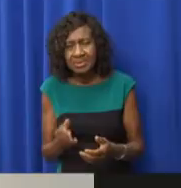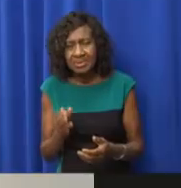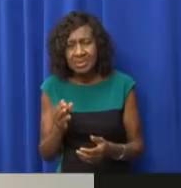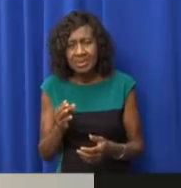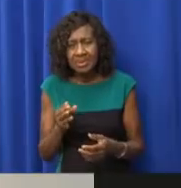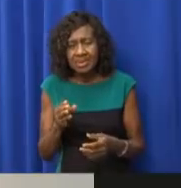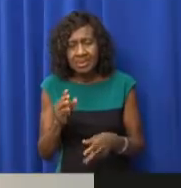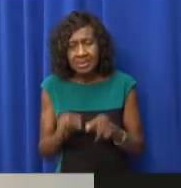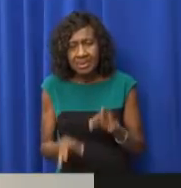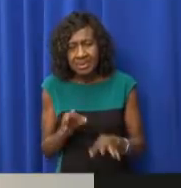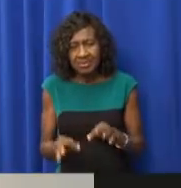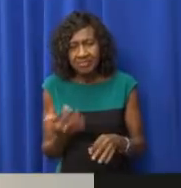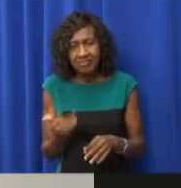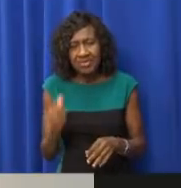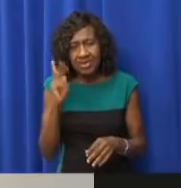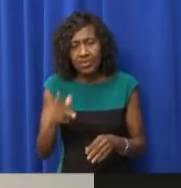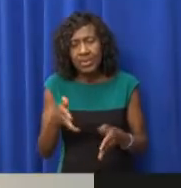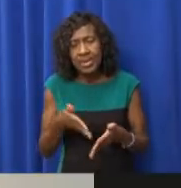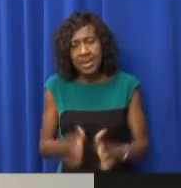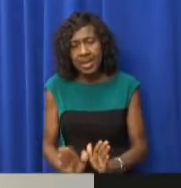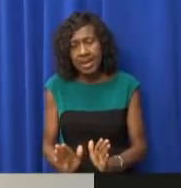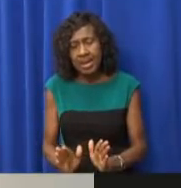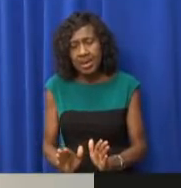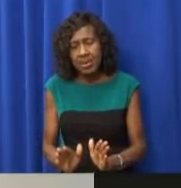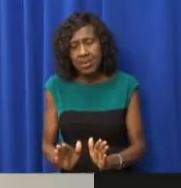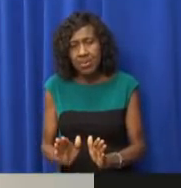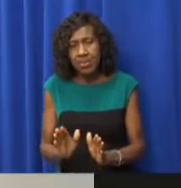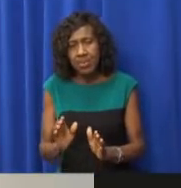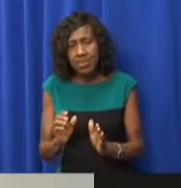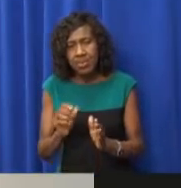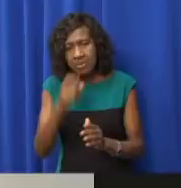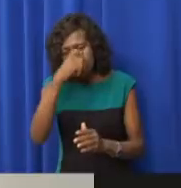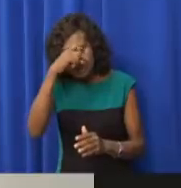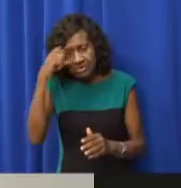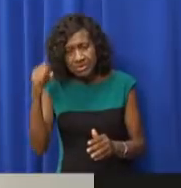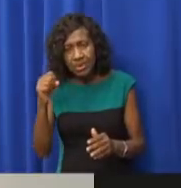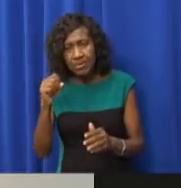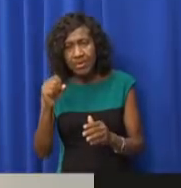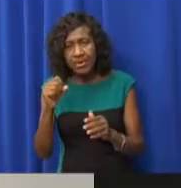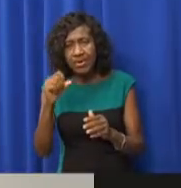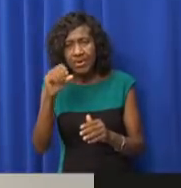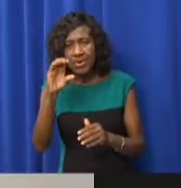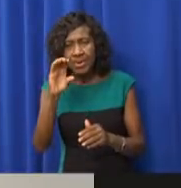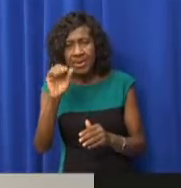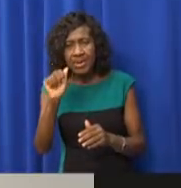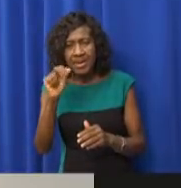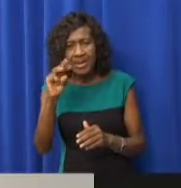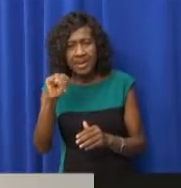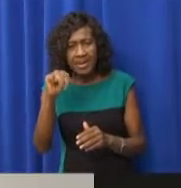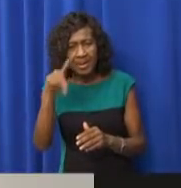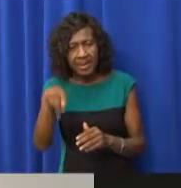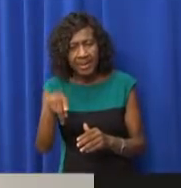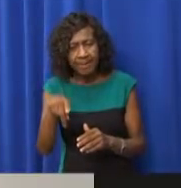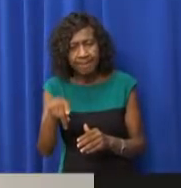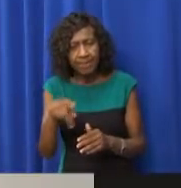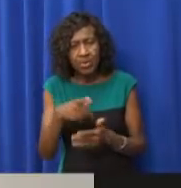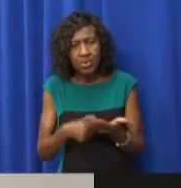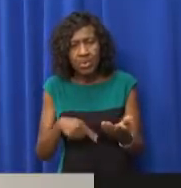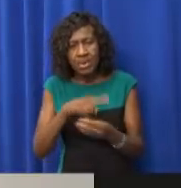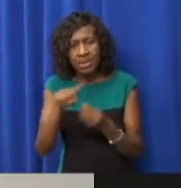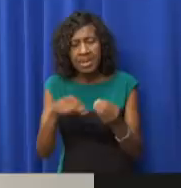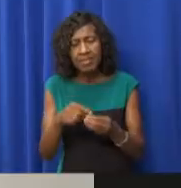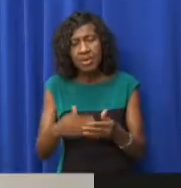be implemented for CXC exams? Will kids go on to the next grade level as expected